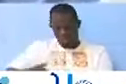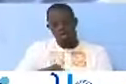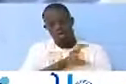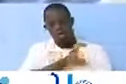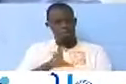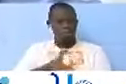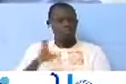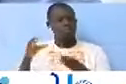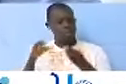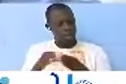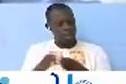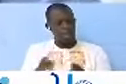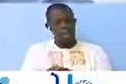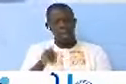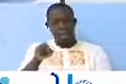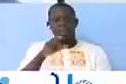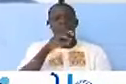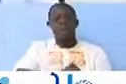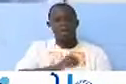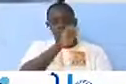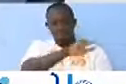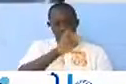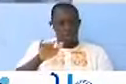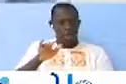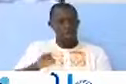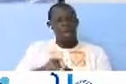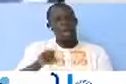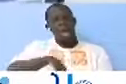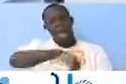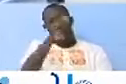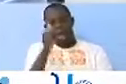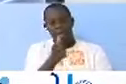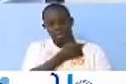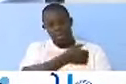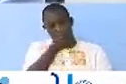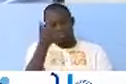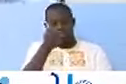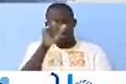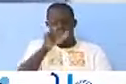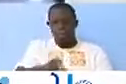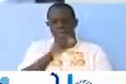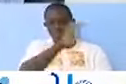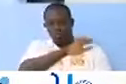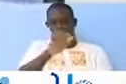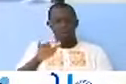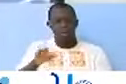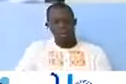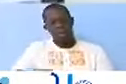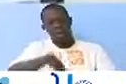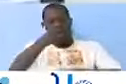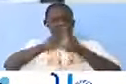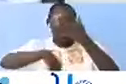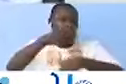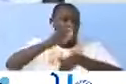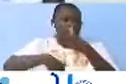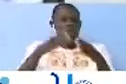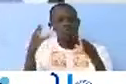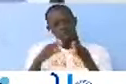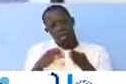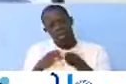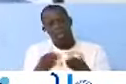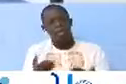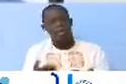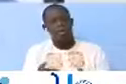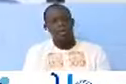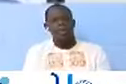Indim adewlu this man's children ani indewlu and this other person's children. Le ko fiak nyokam. They are the ones that play